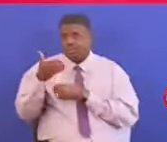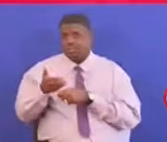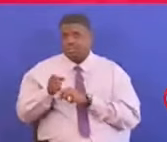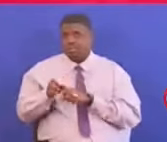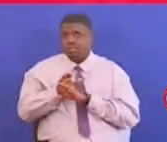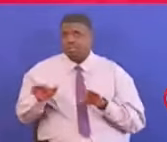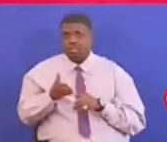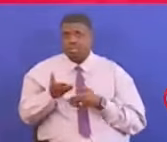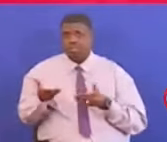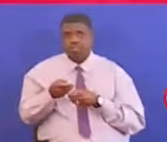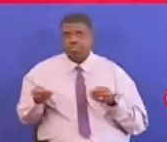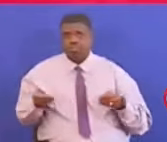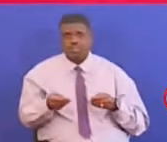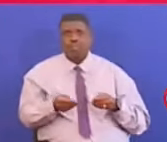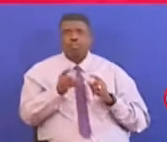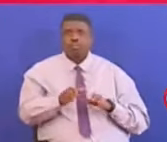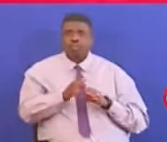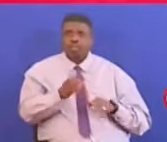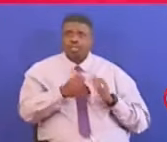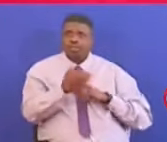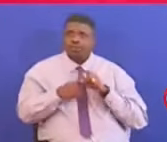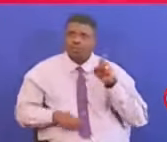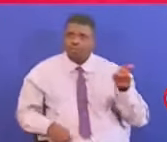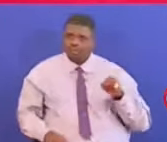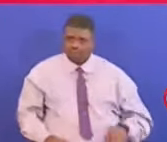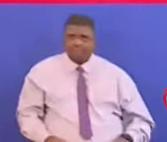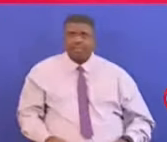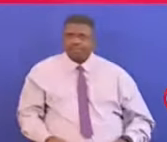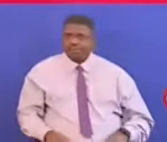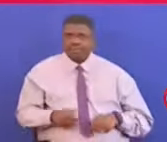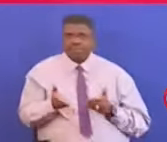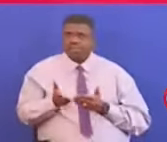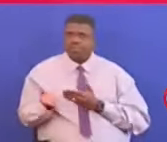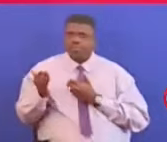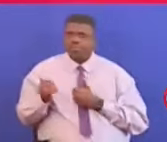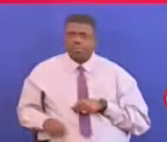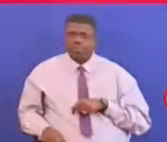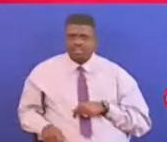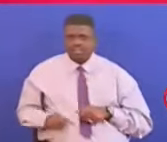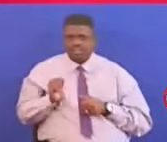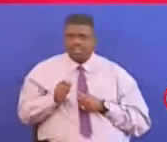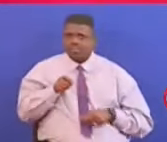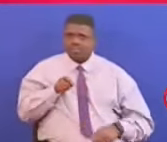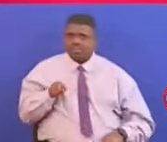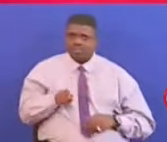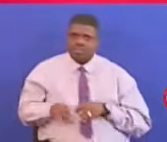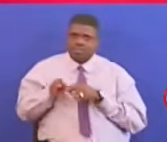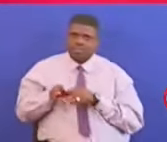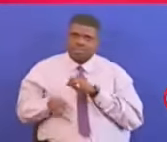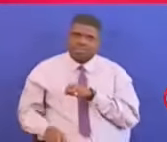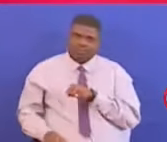delay others who are ready to go, and then we all wait. So the actual thing about variable geometry is